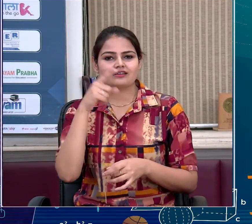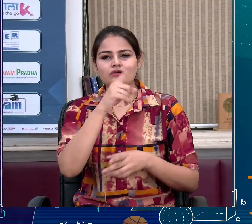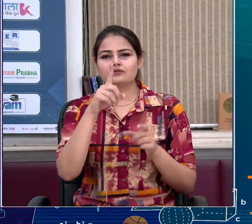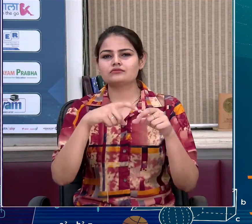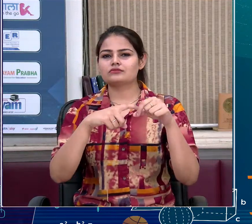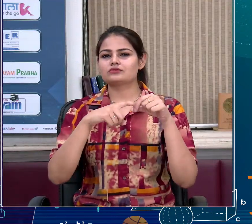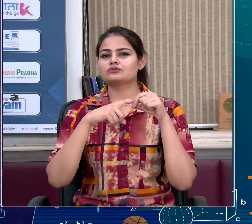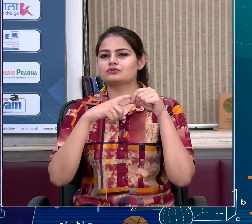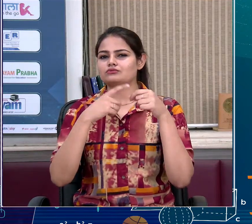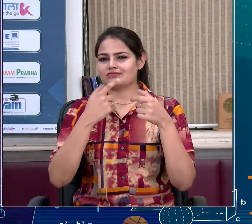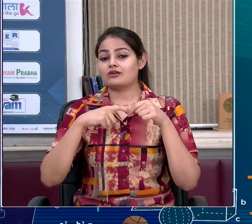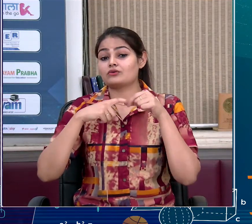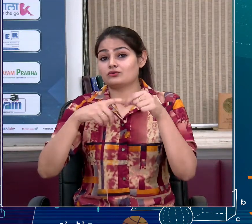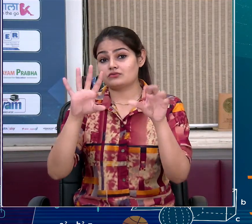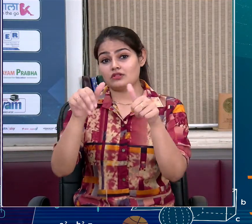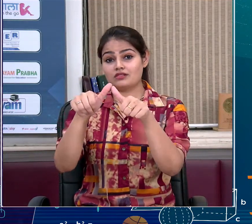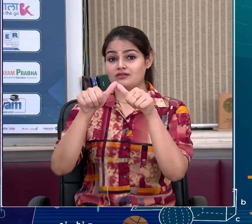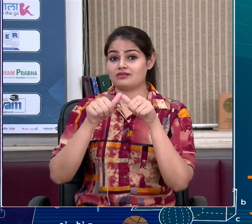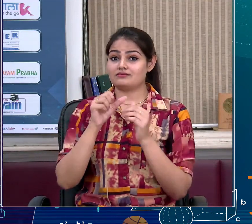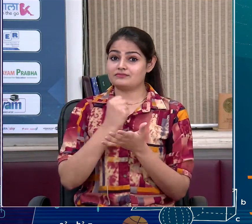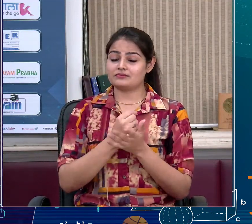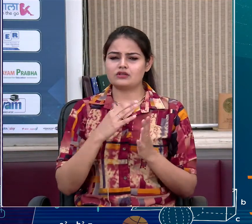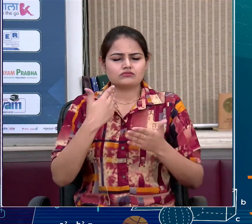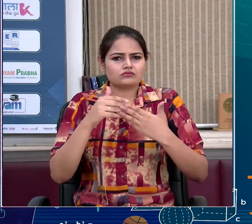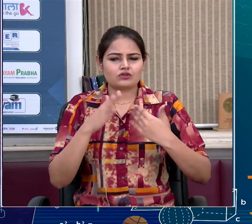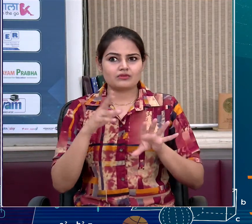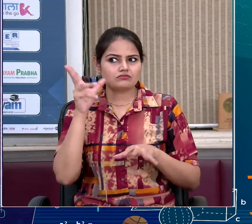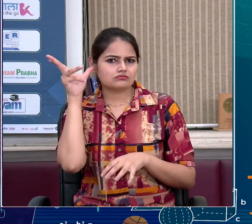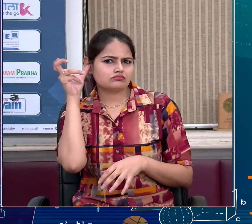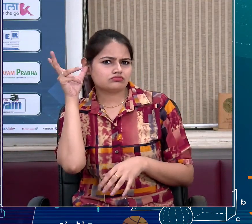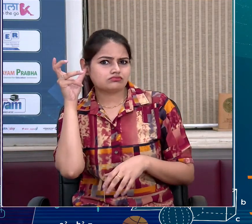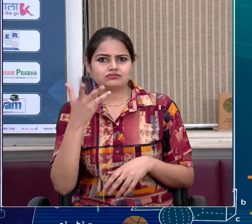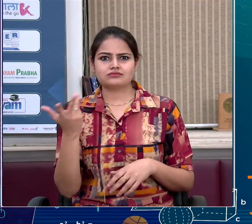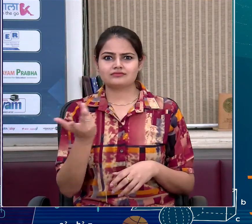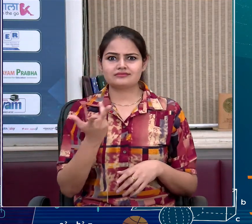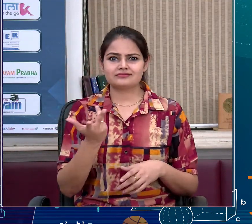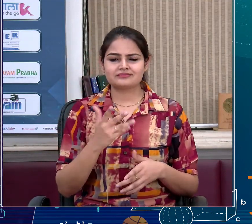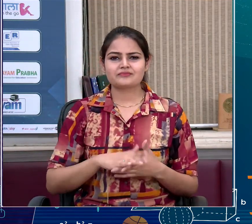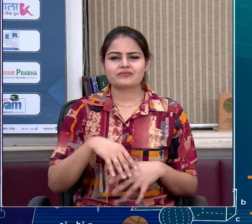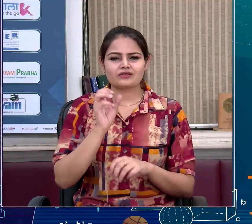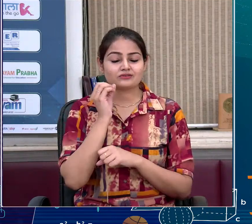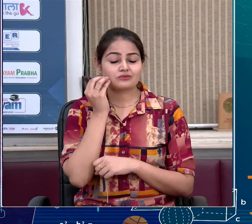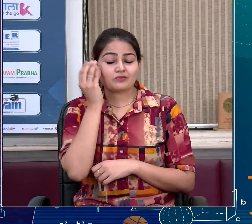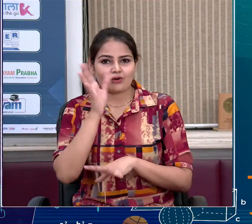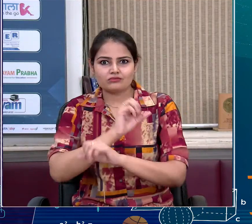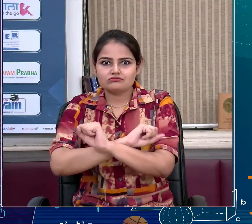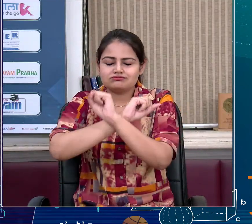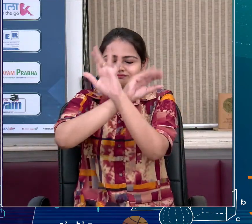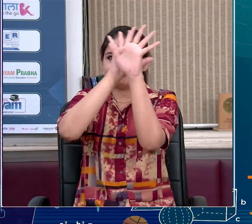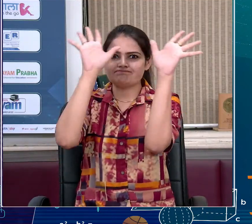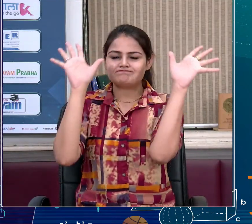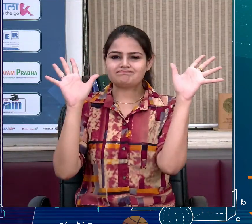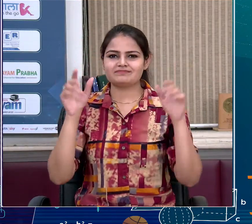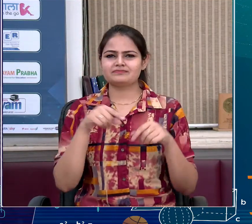questions. What all sounds we heard and what all creatures would have been woken up in the morning before you